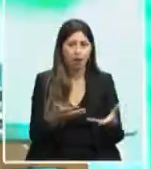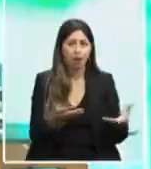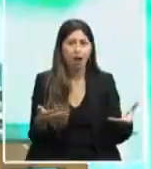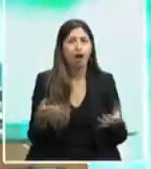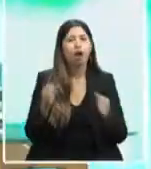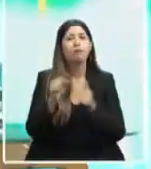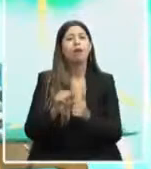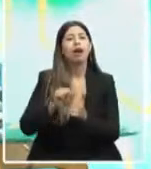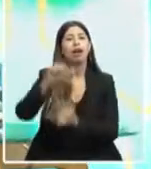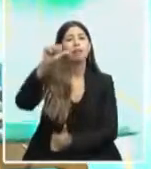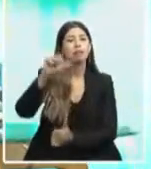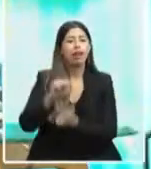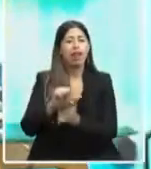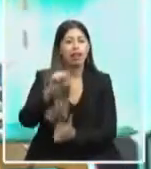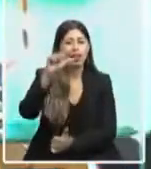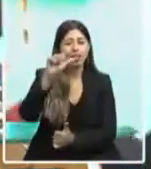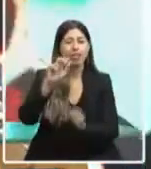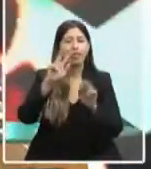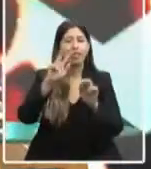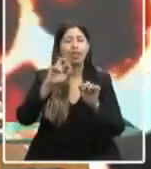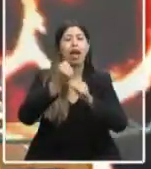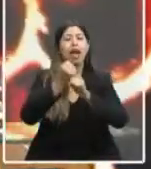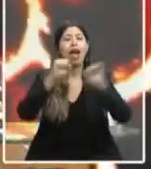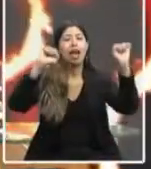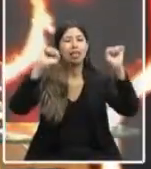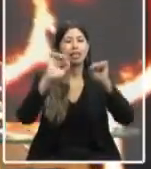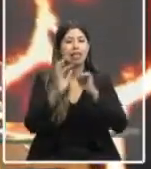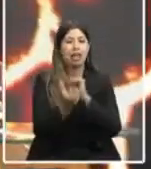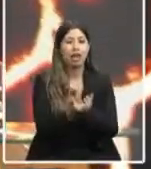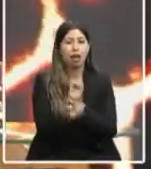the natural world health.